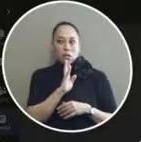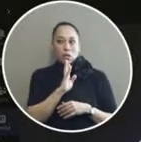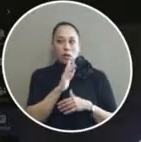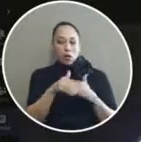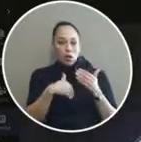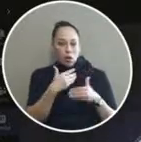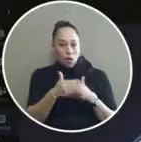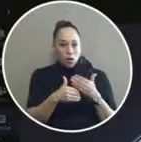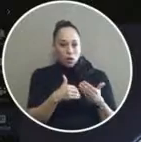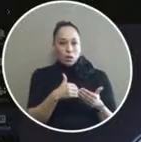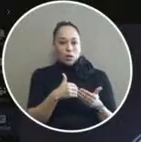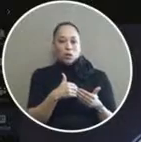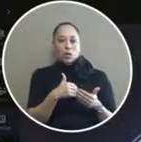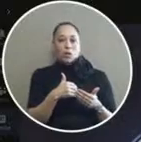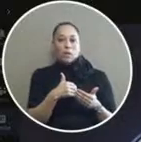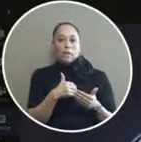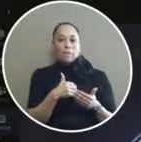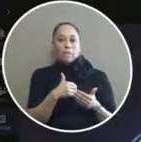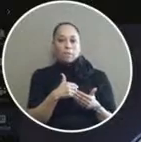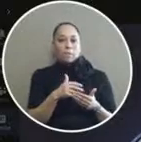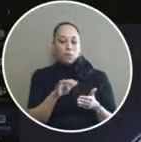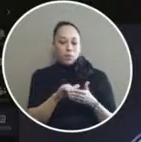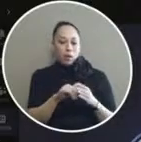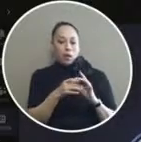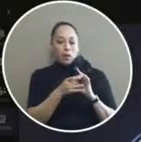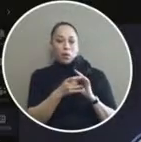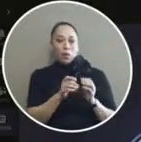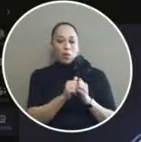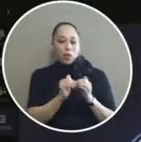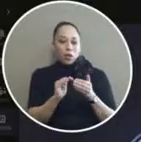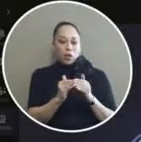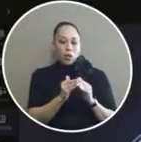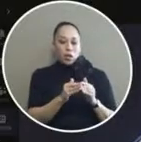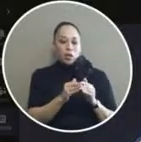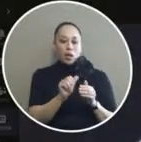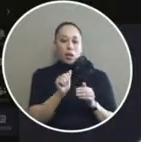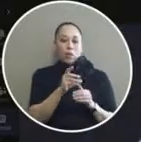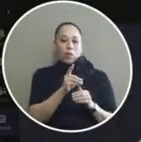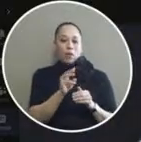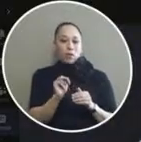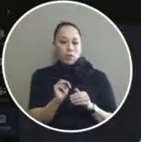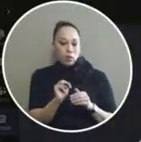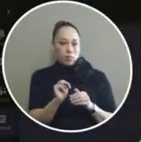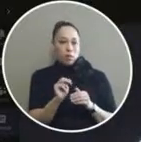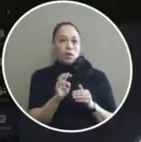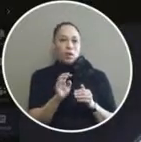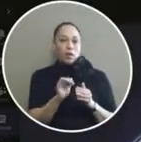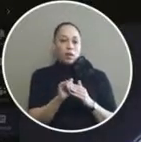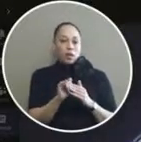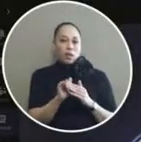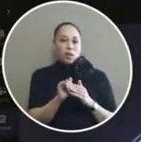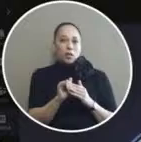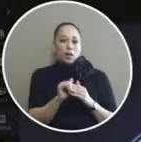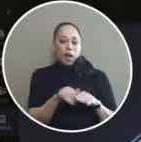Going to today, I was corresponding with the county administrator that wants to adopt our back to